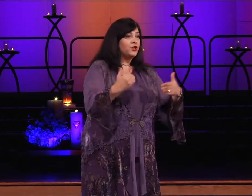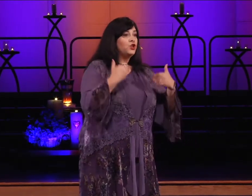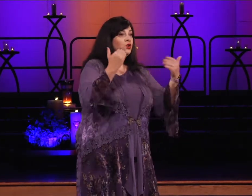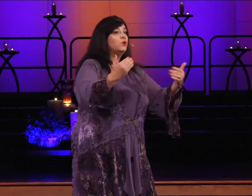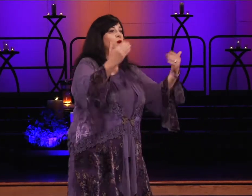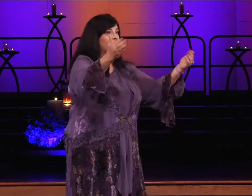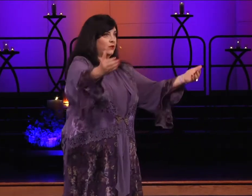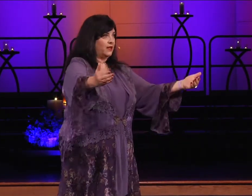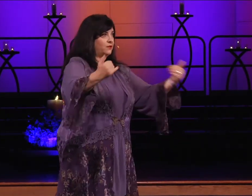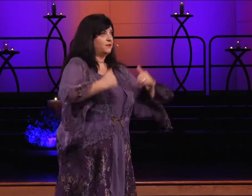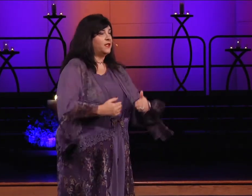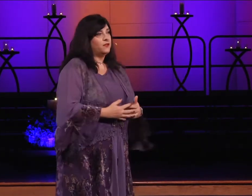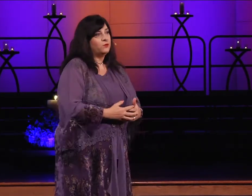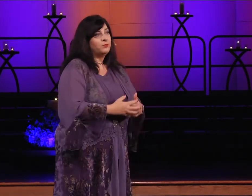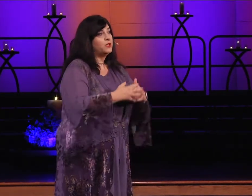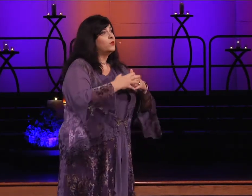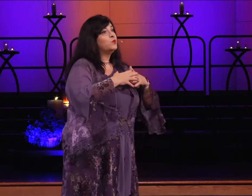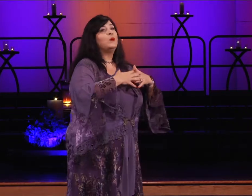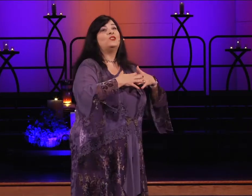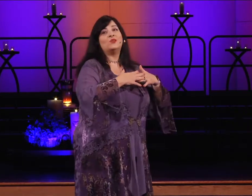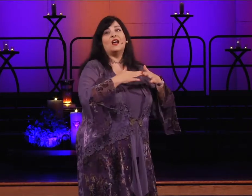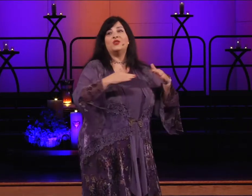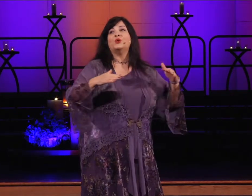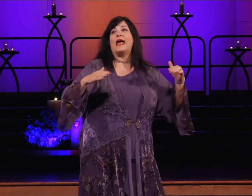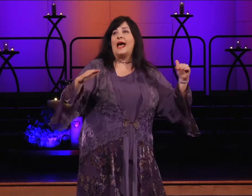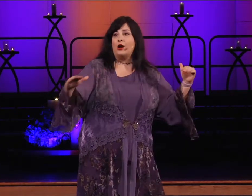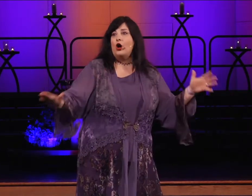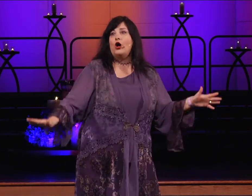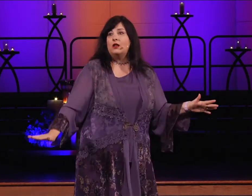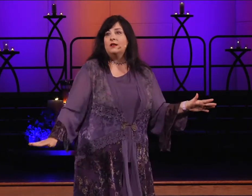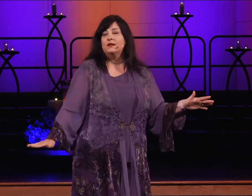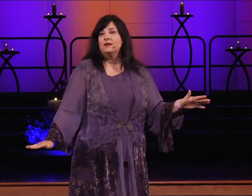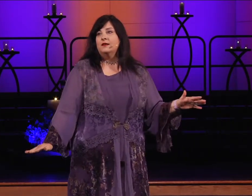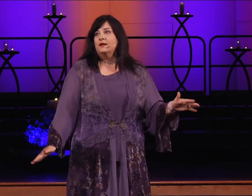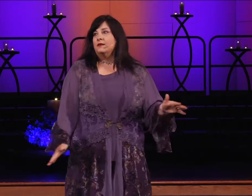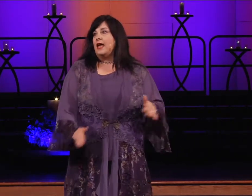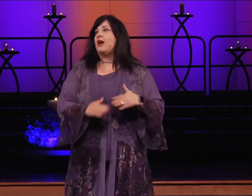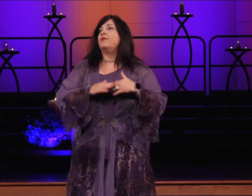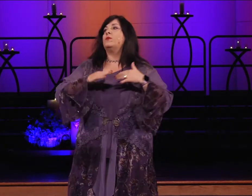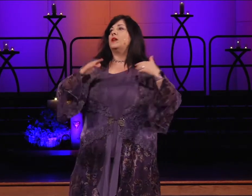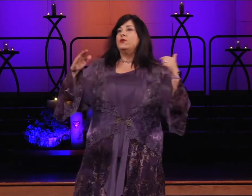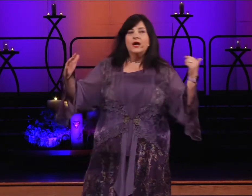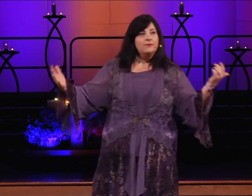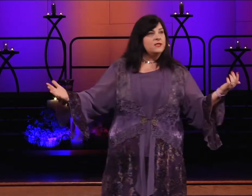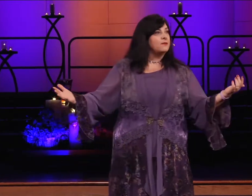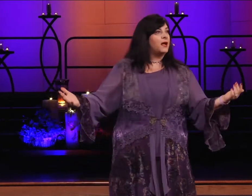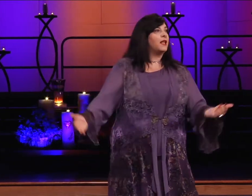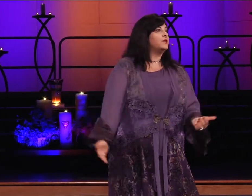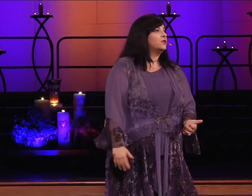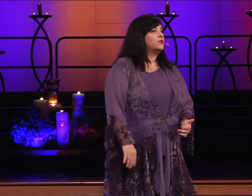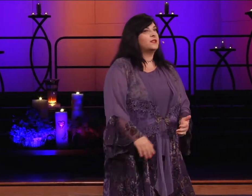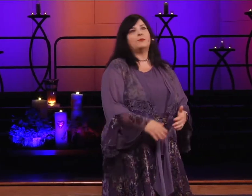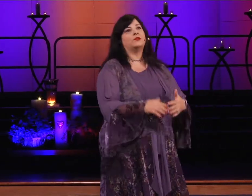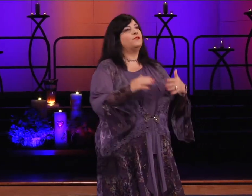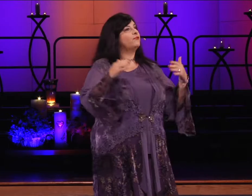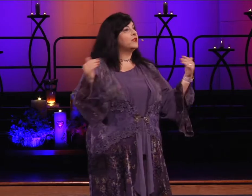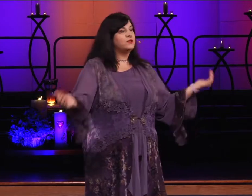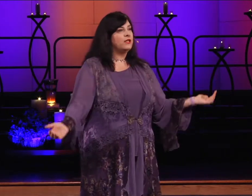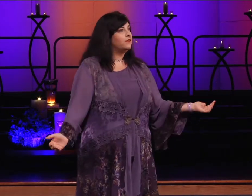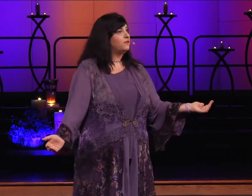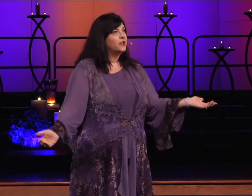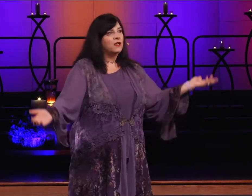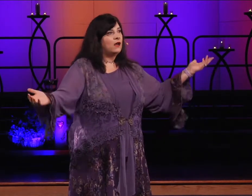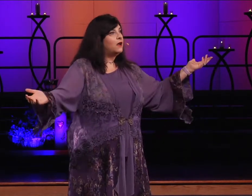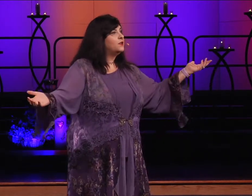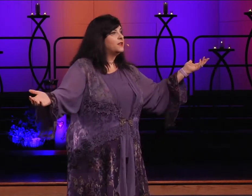and tell you what your level of giving will be, which we do not do at all. Everyone who comes into Mile High Church is absolutely free